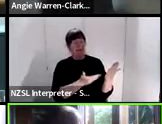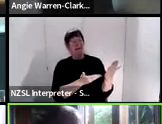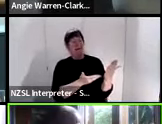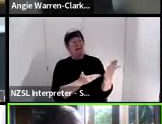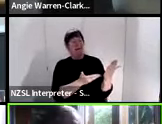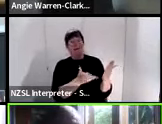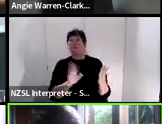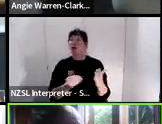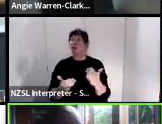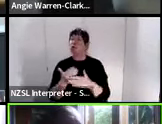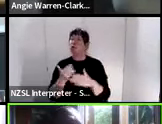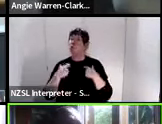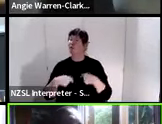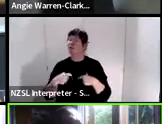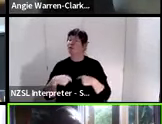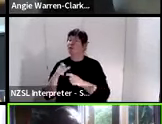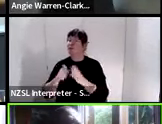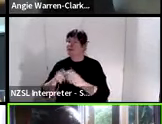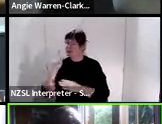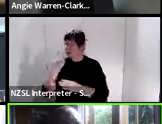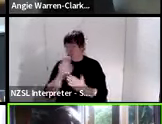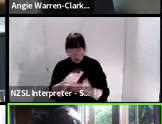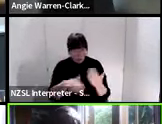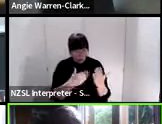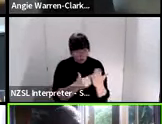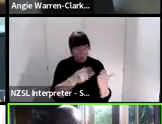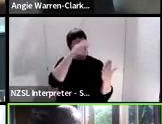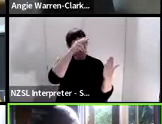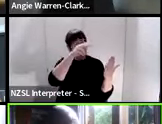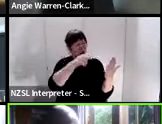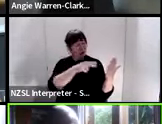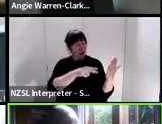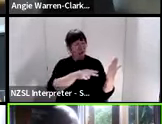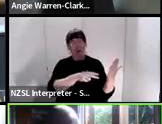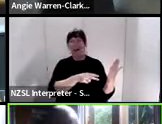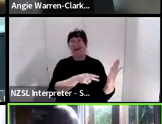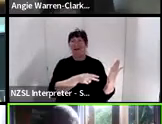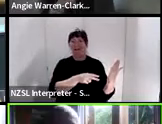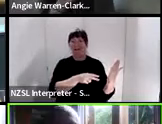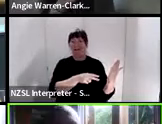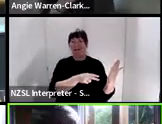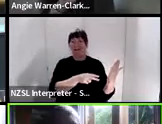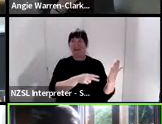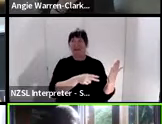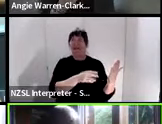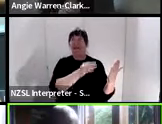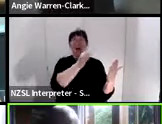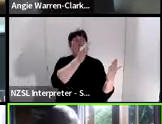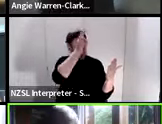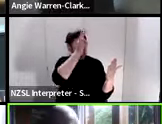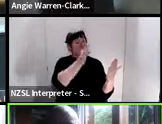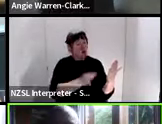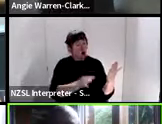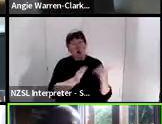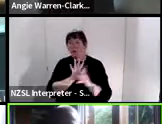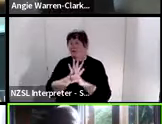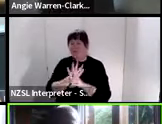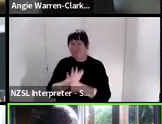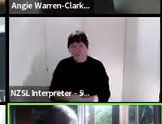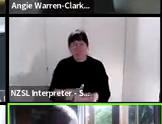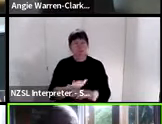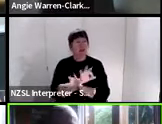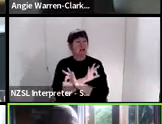Ministry for Disabled People did nothing It had no enforceability.